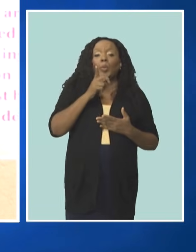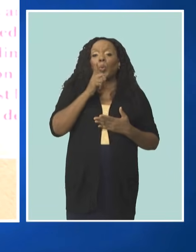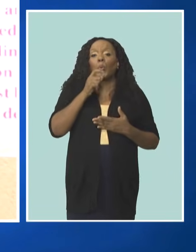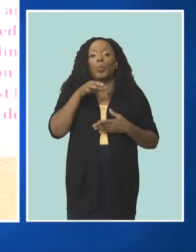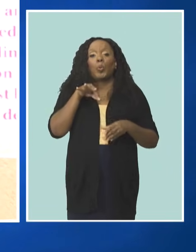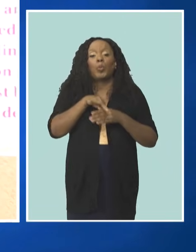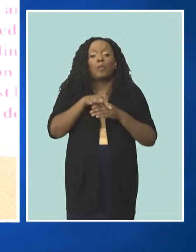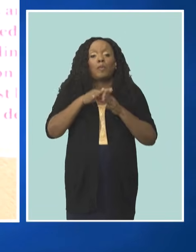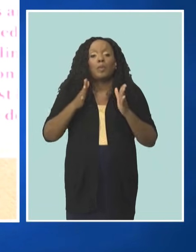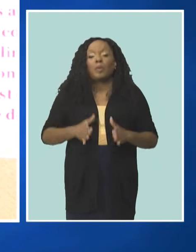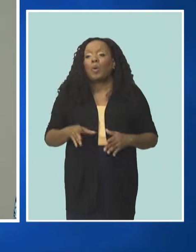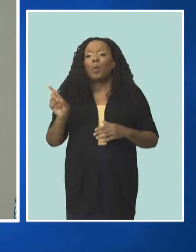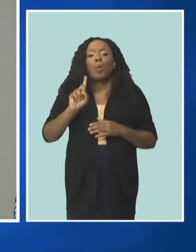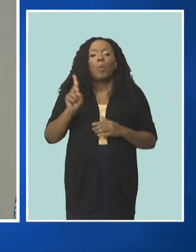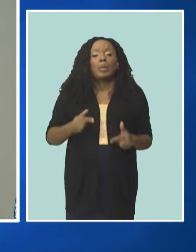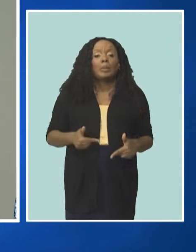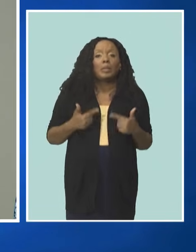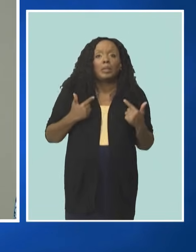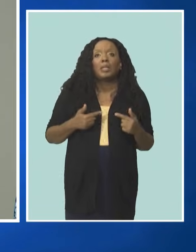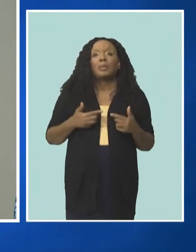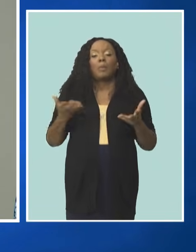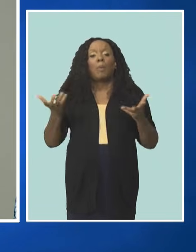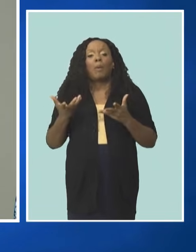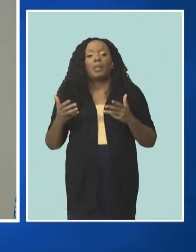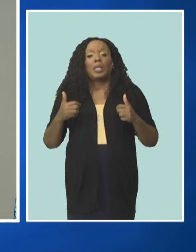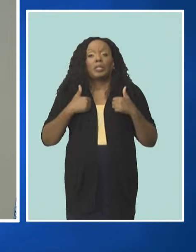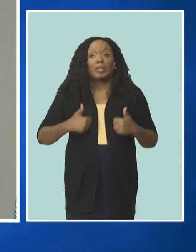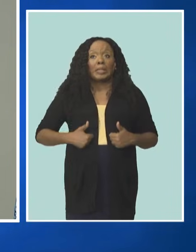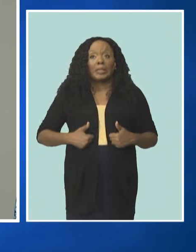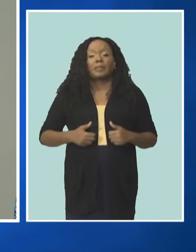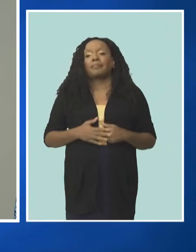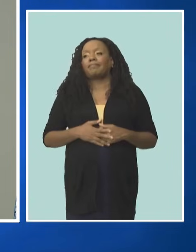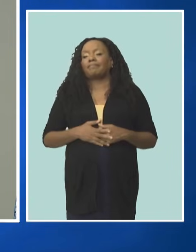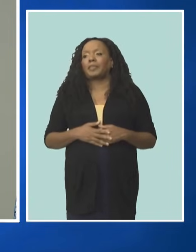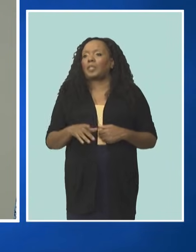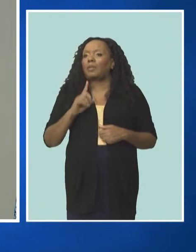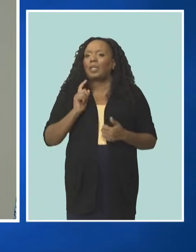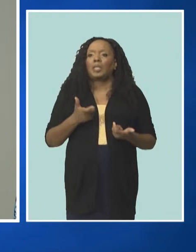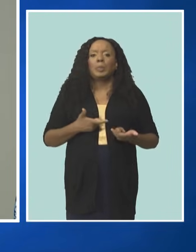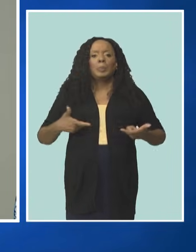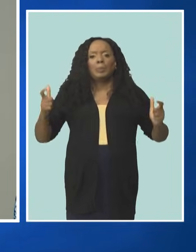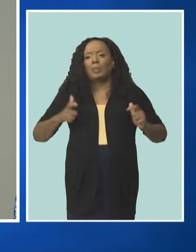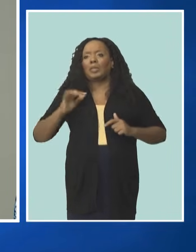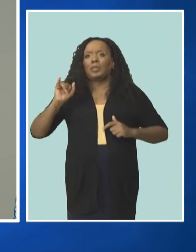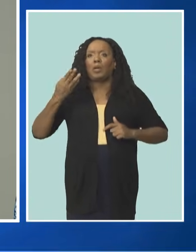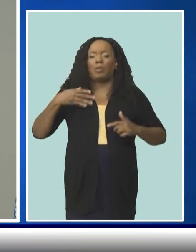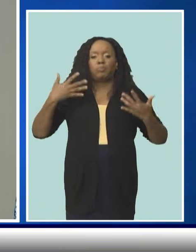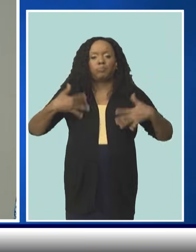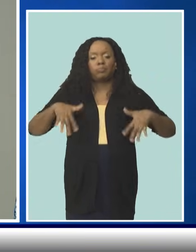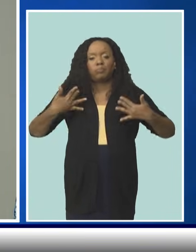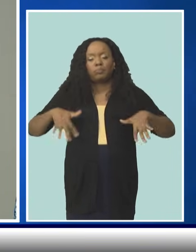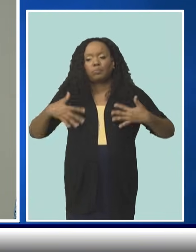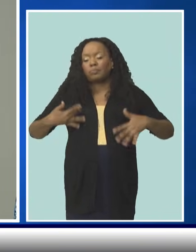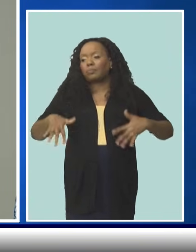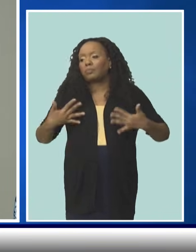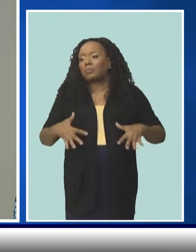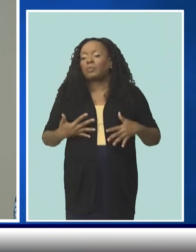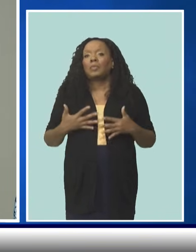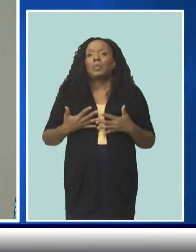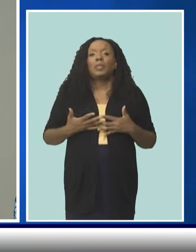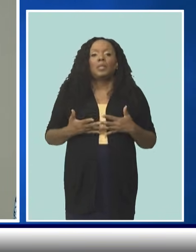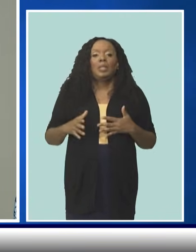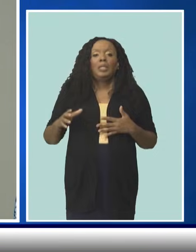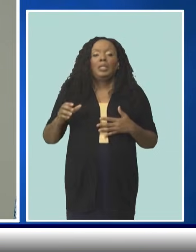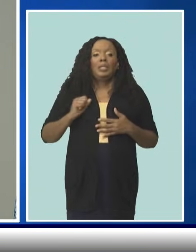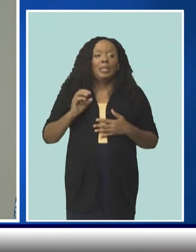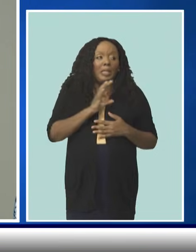where are they located, the appropriate addresses. Obviously, it's a large undertaking. We not only included staff,